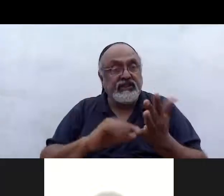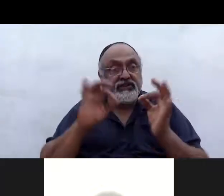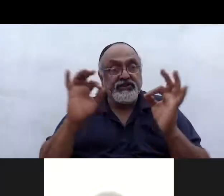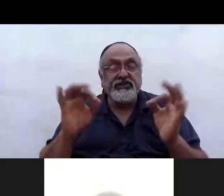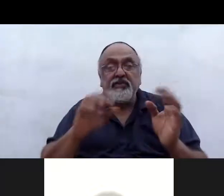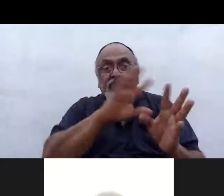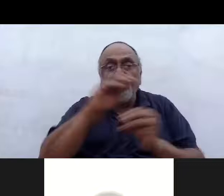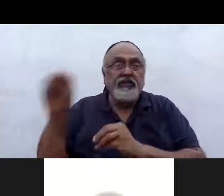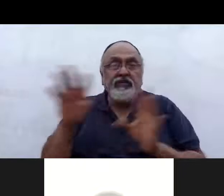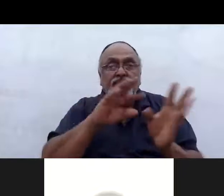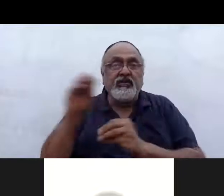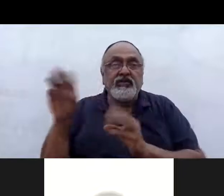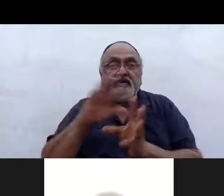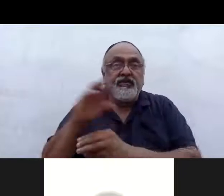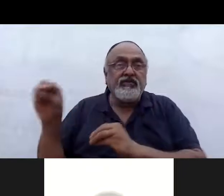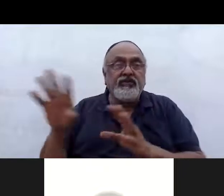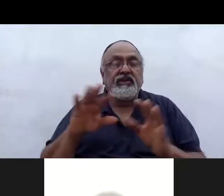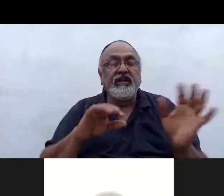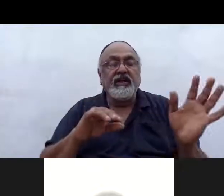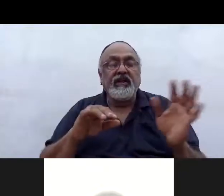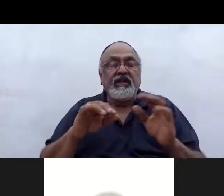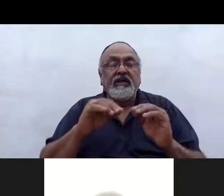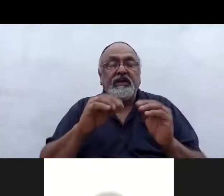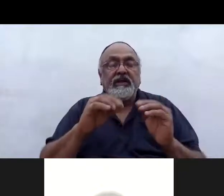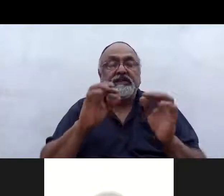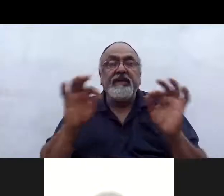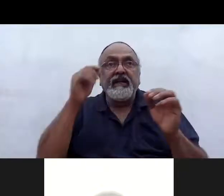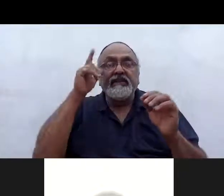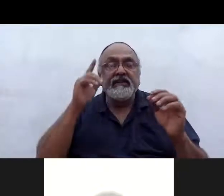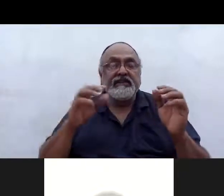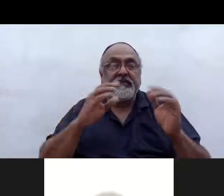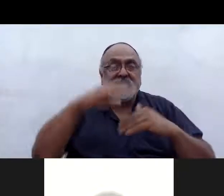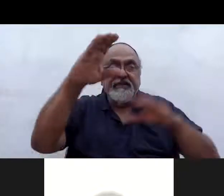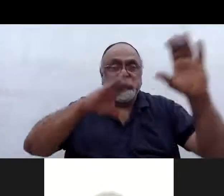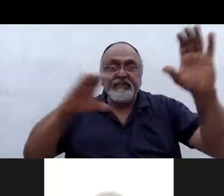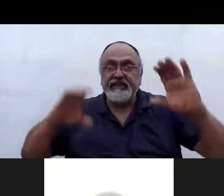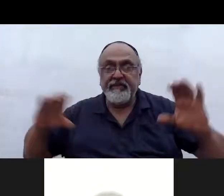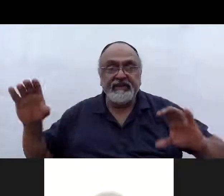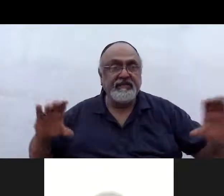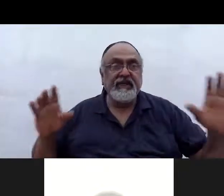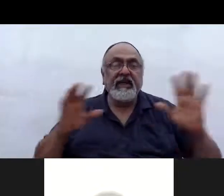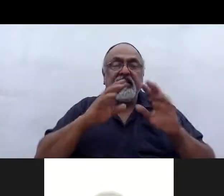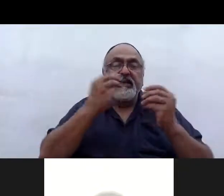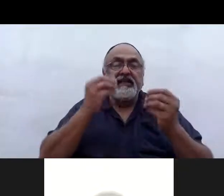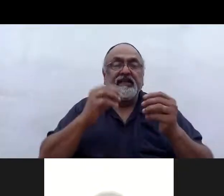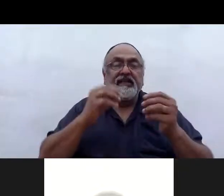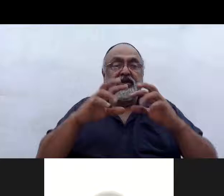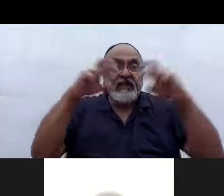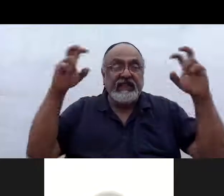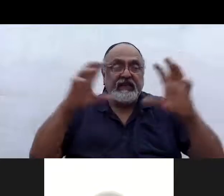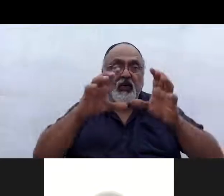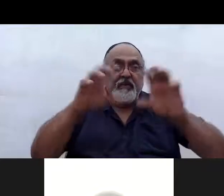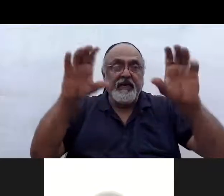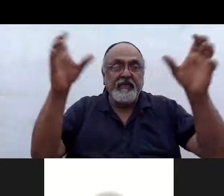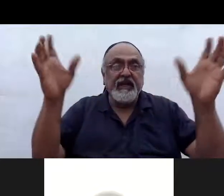there. Just for your basic understanding, you segregate it. That is how you deconstruct it while reading a judgment. You can open an